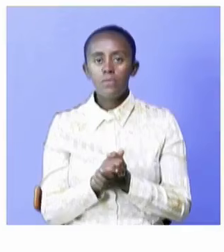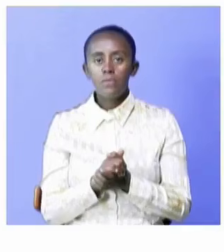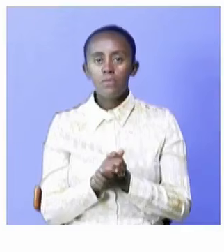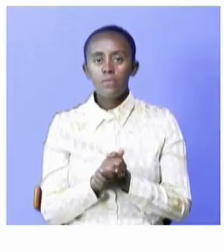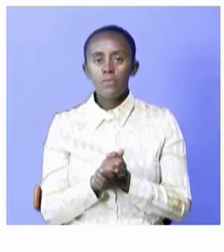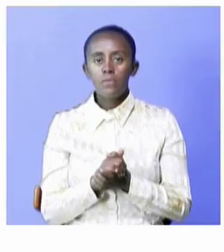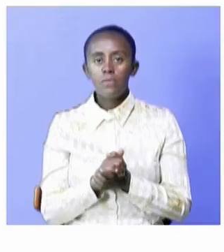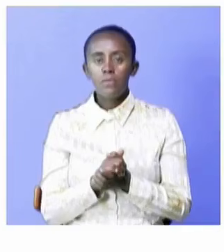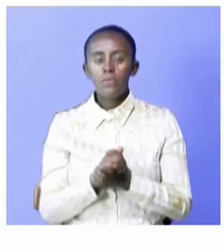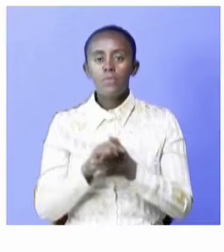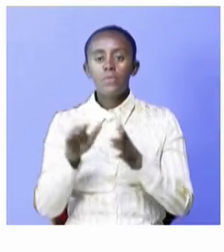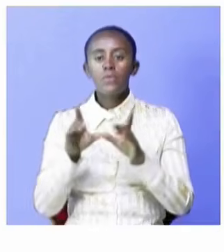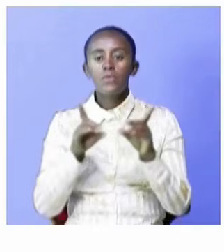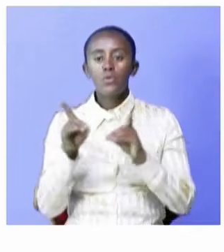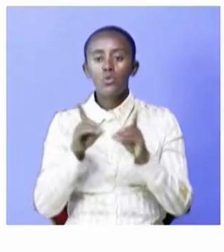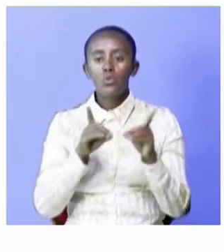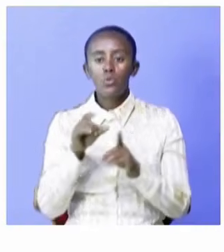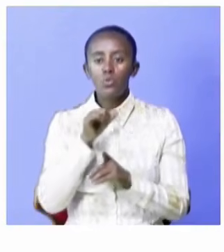do not